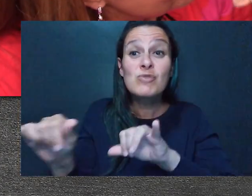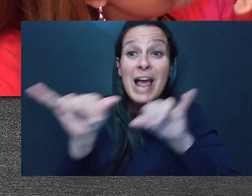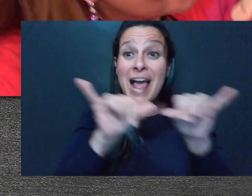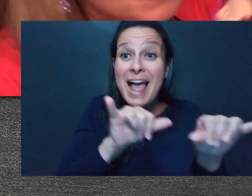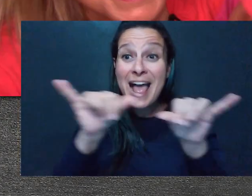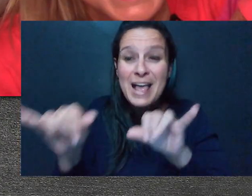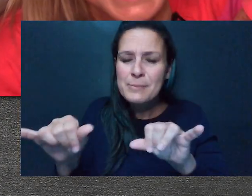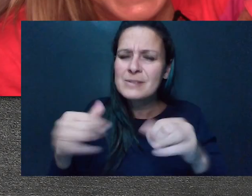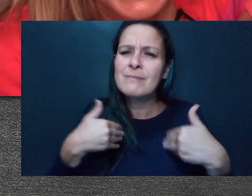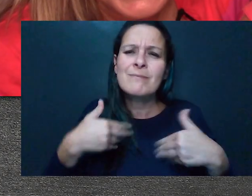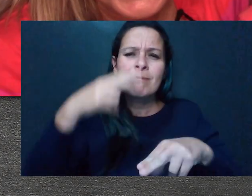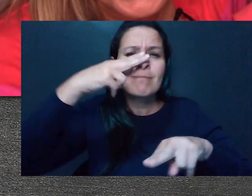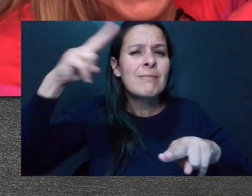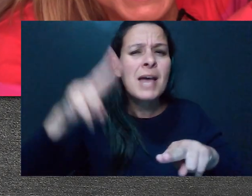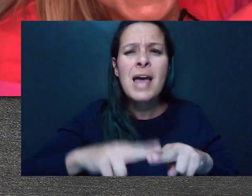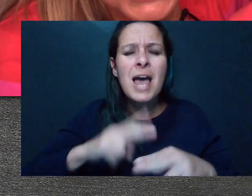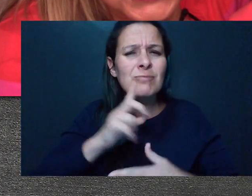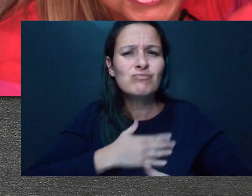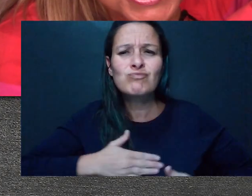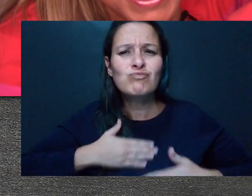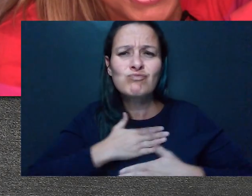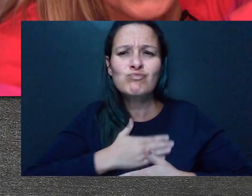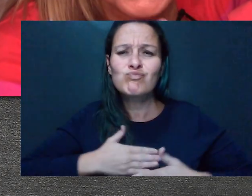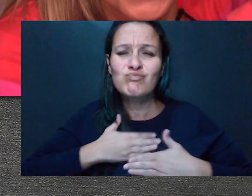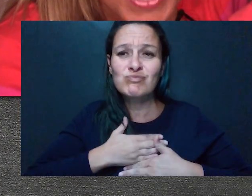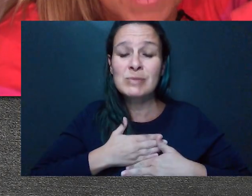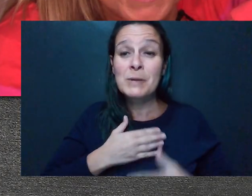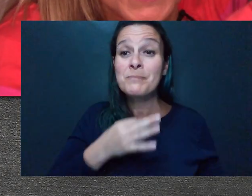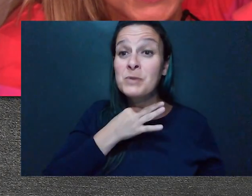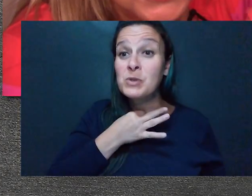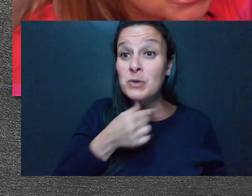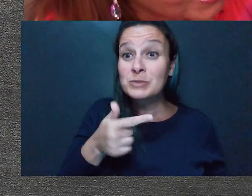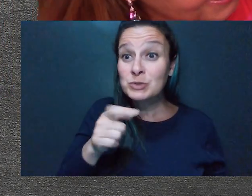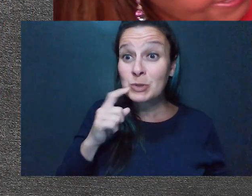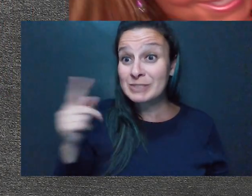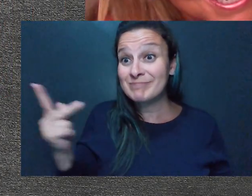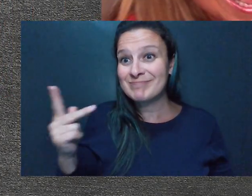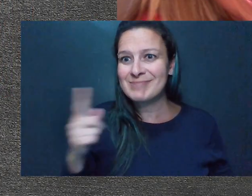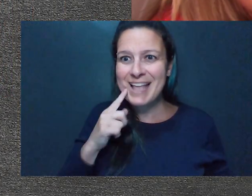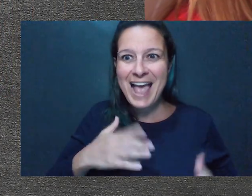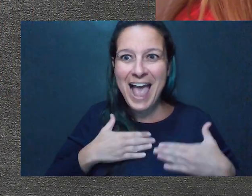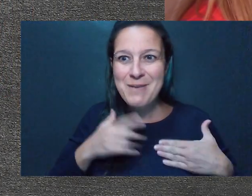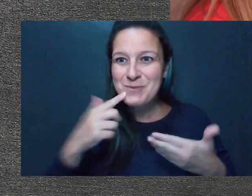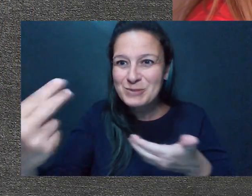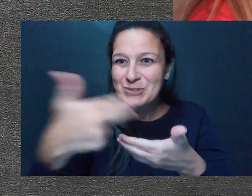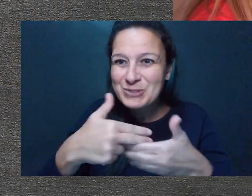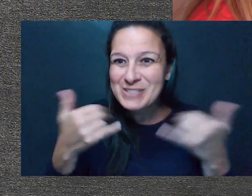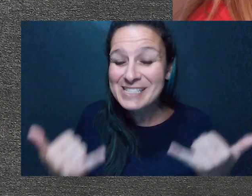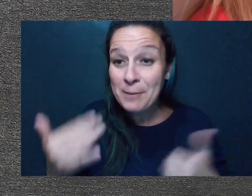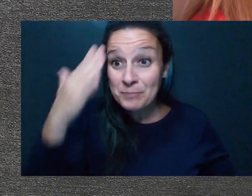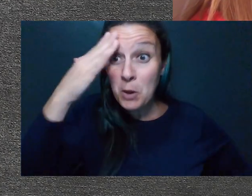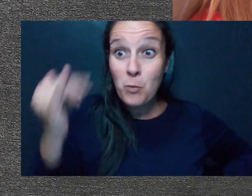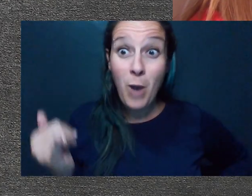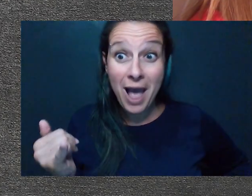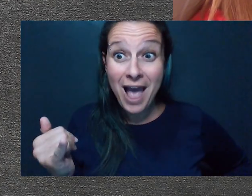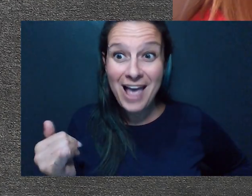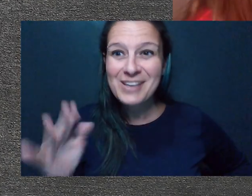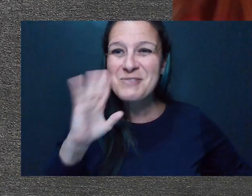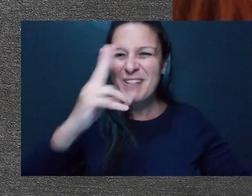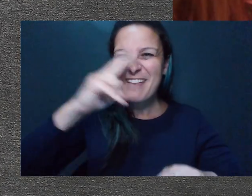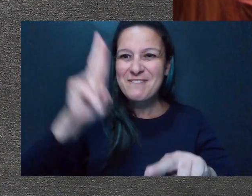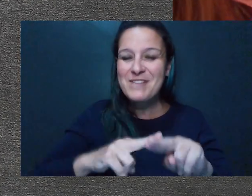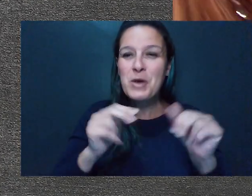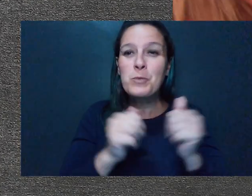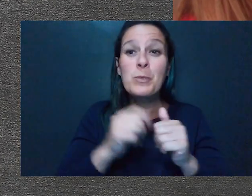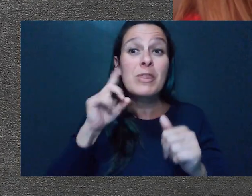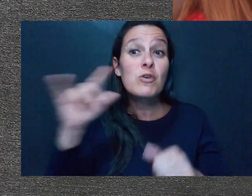George? Curious George and I are so happy that you joined us today because we're going to have fun with some